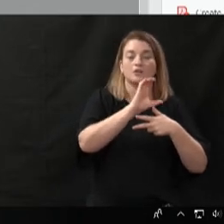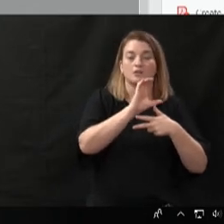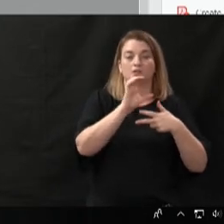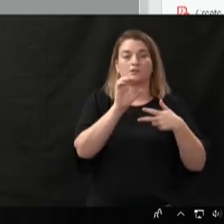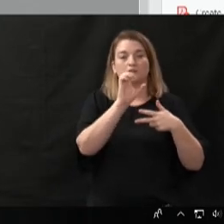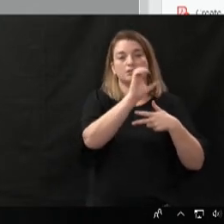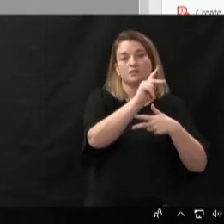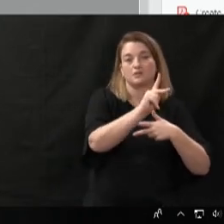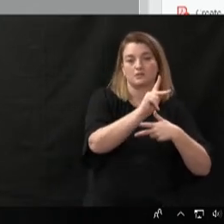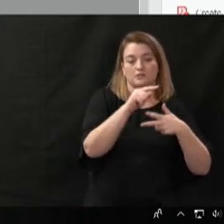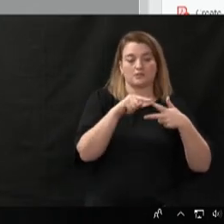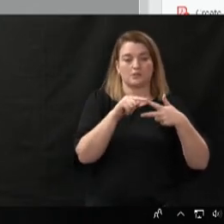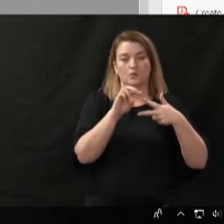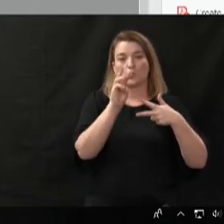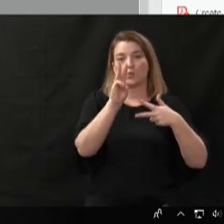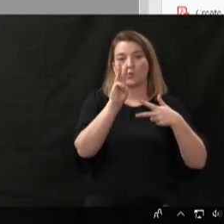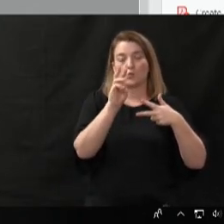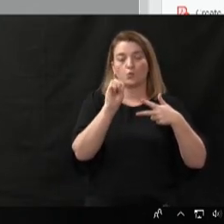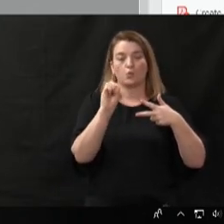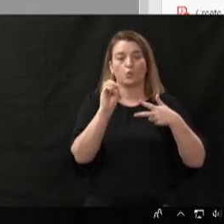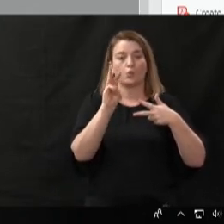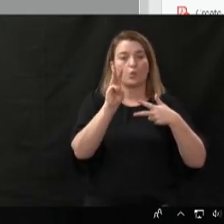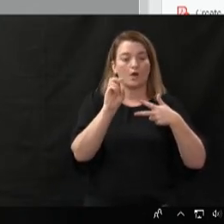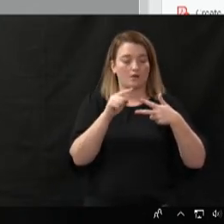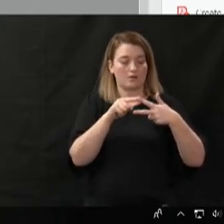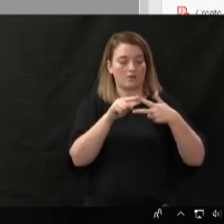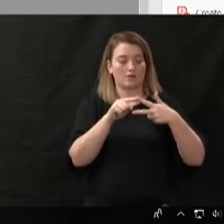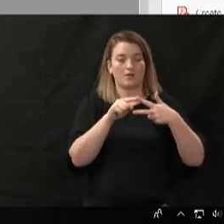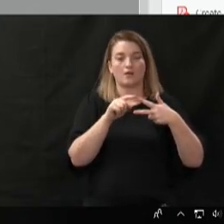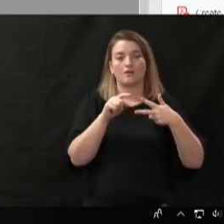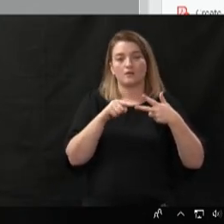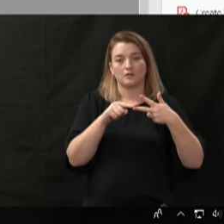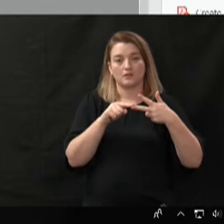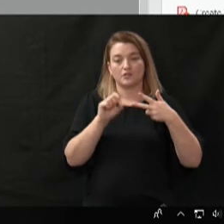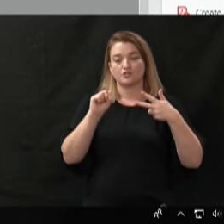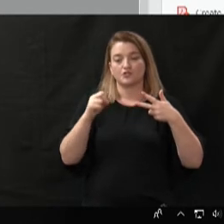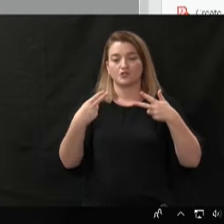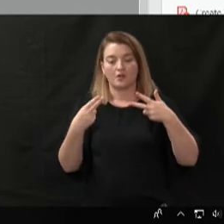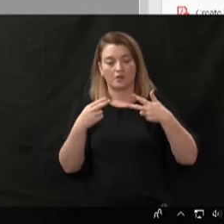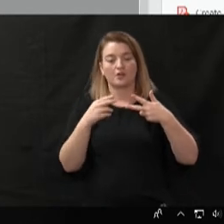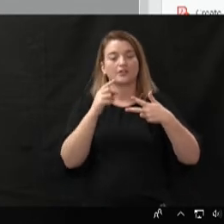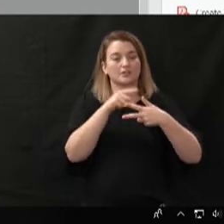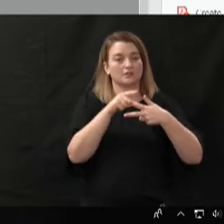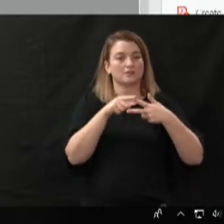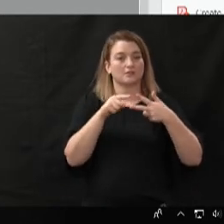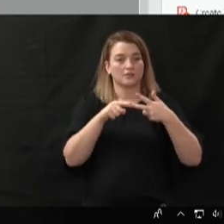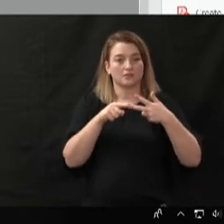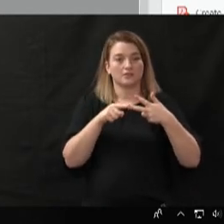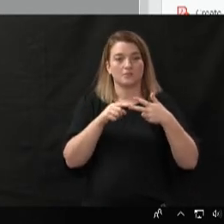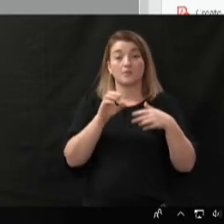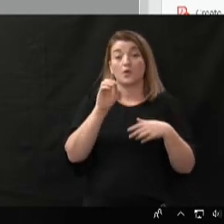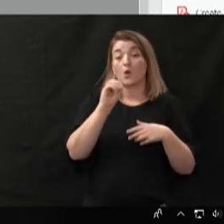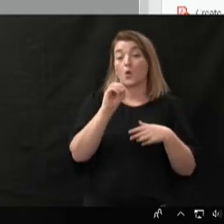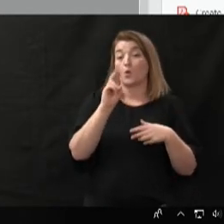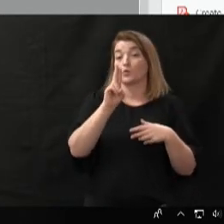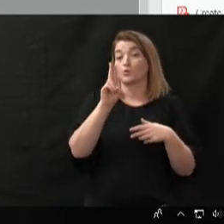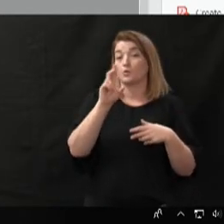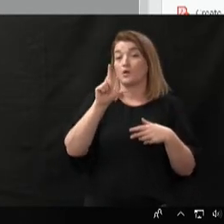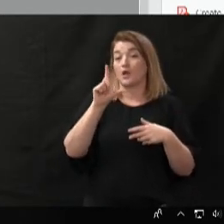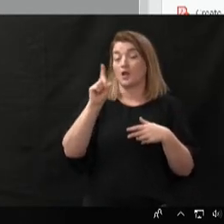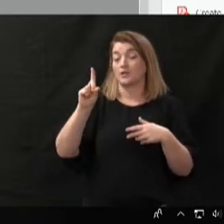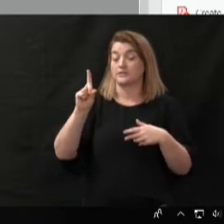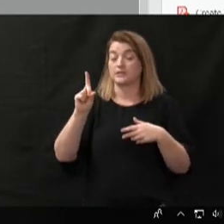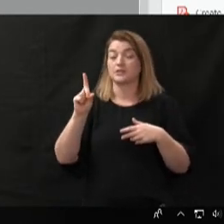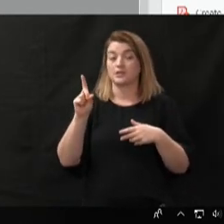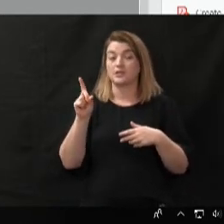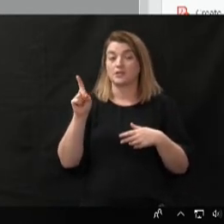tricky letters in all four of those, three of those words are the letters O-U-L-D. So her mnemonic and